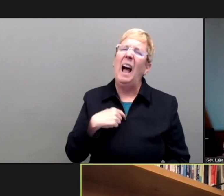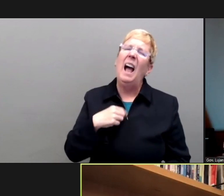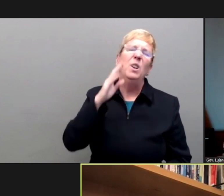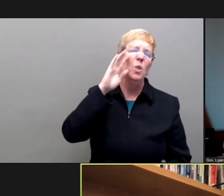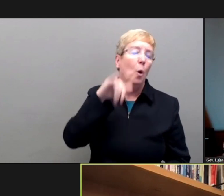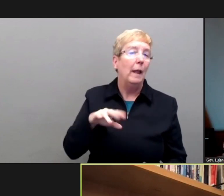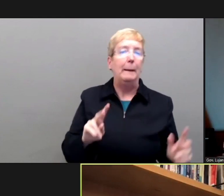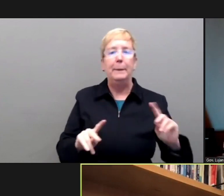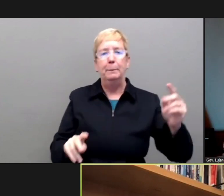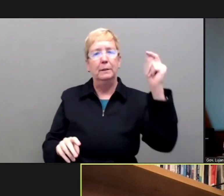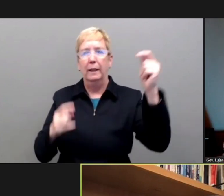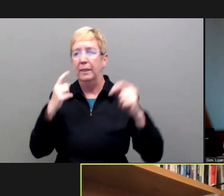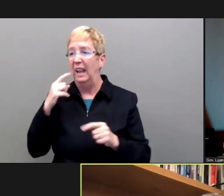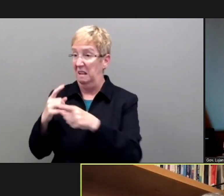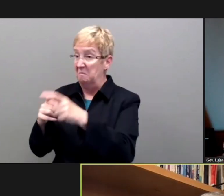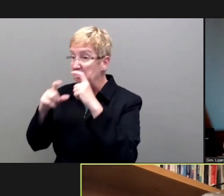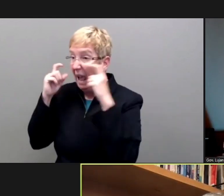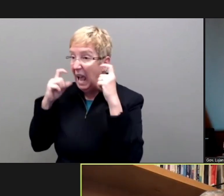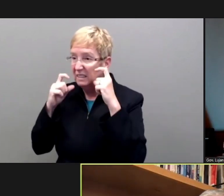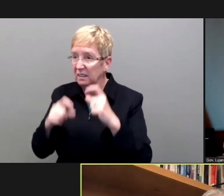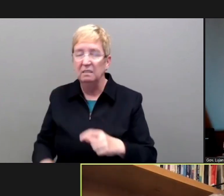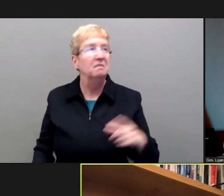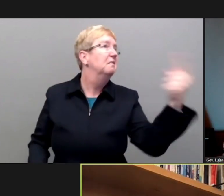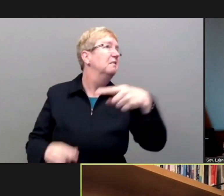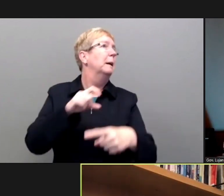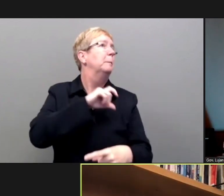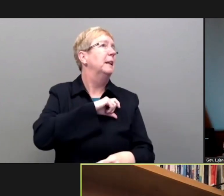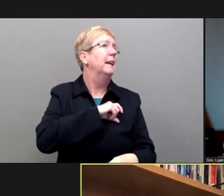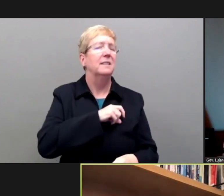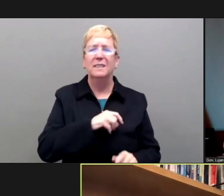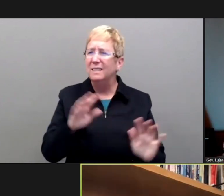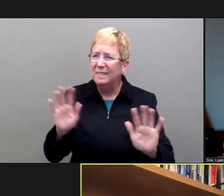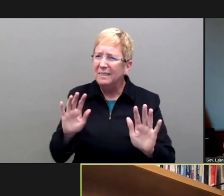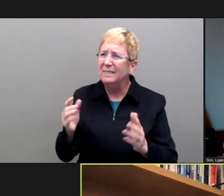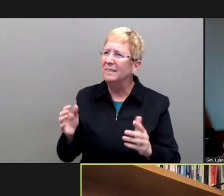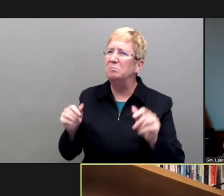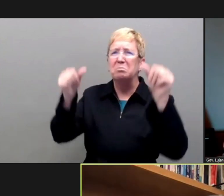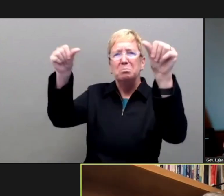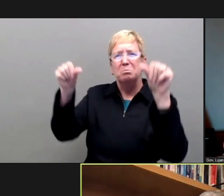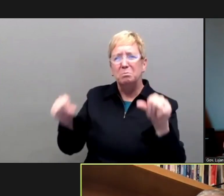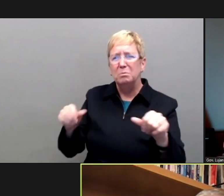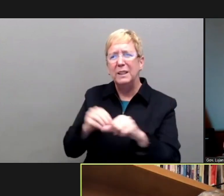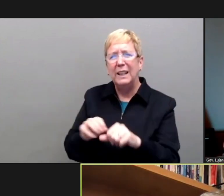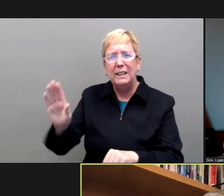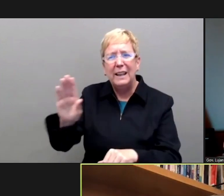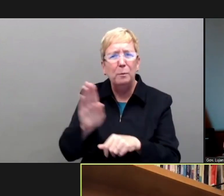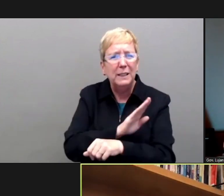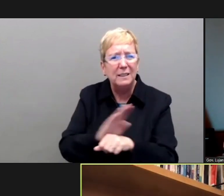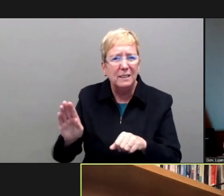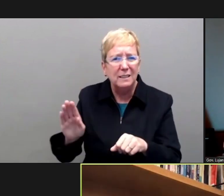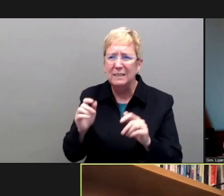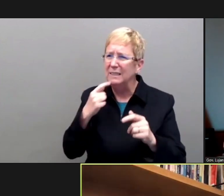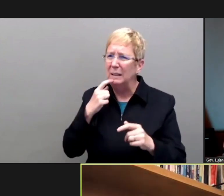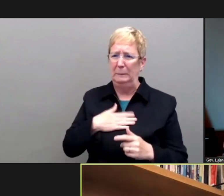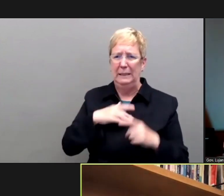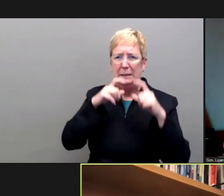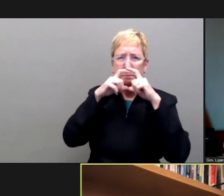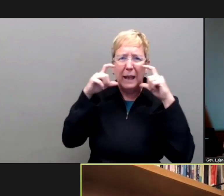police, but put up a sign on your business that says, please wear a mask. If you're having folks over to your house, say,